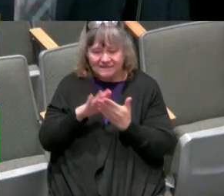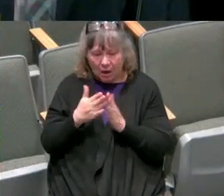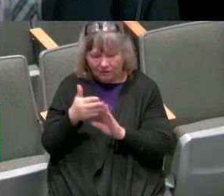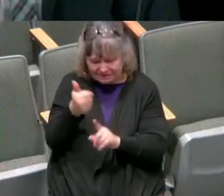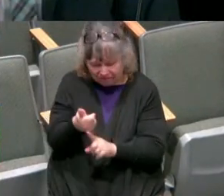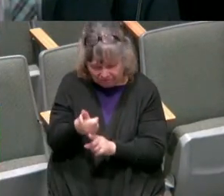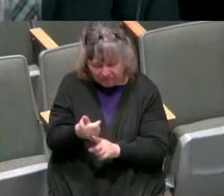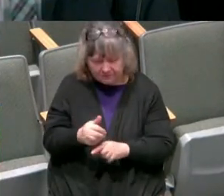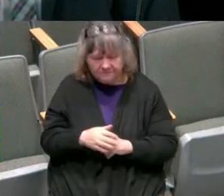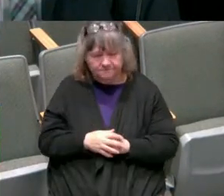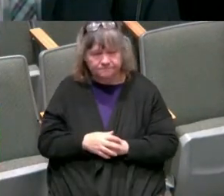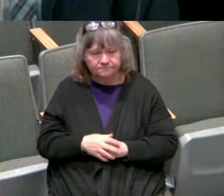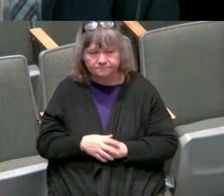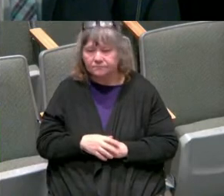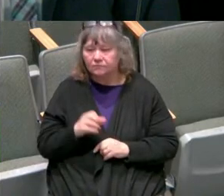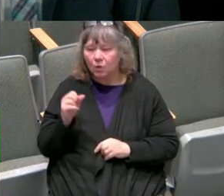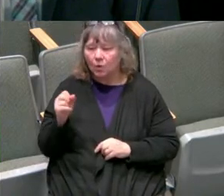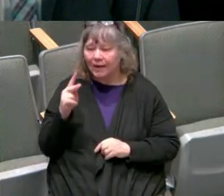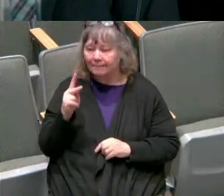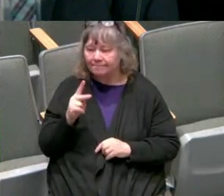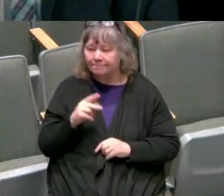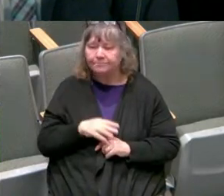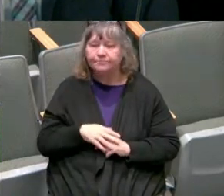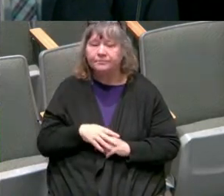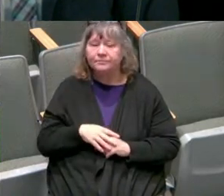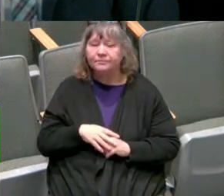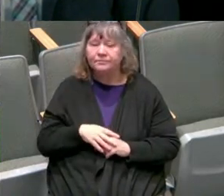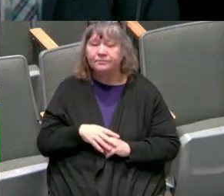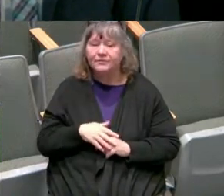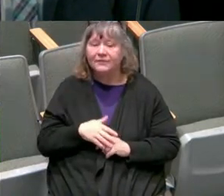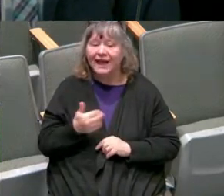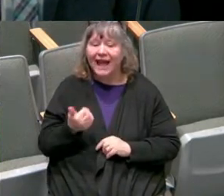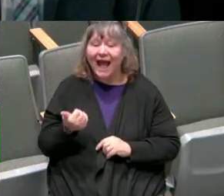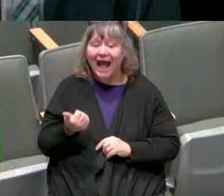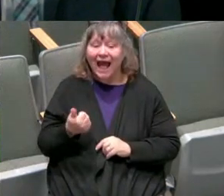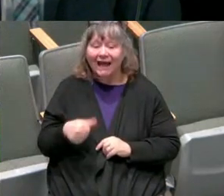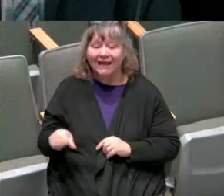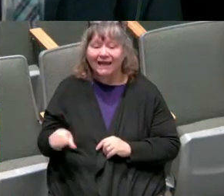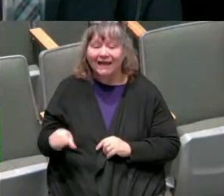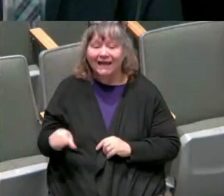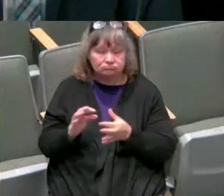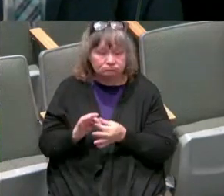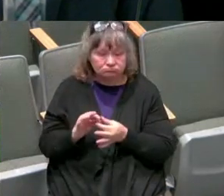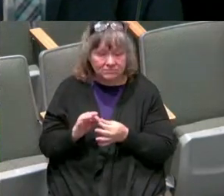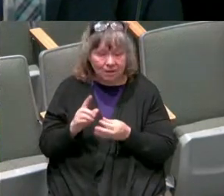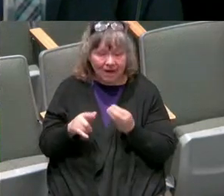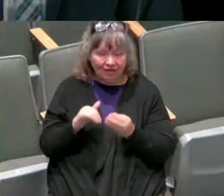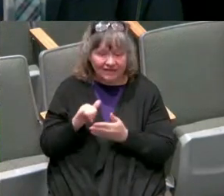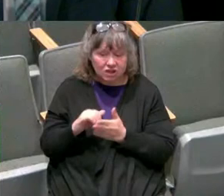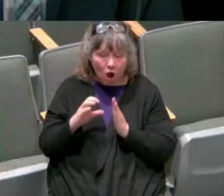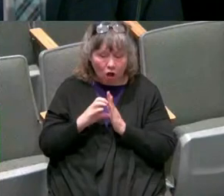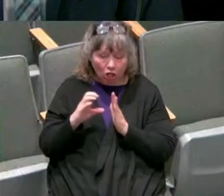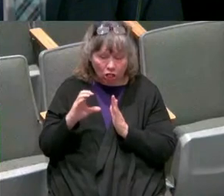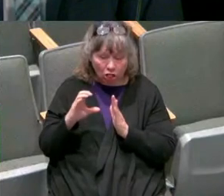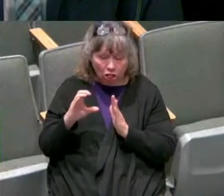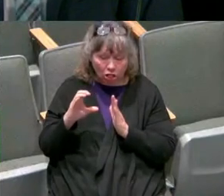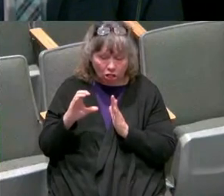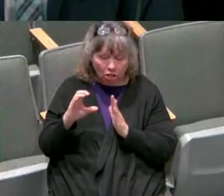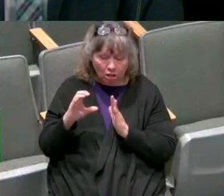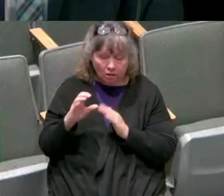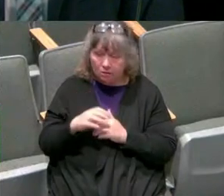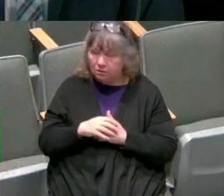okay does anybody have any any questions about this article